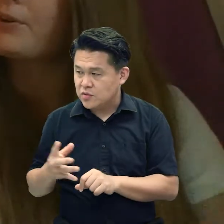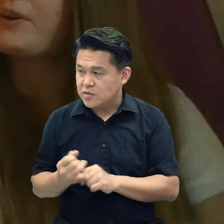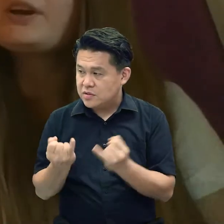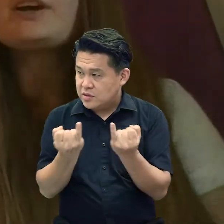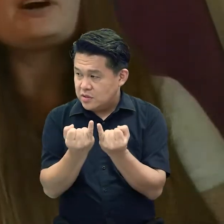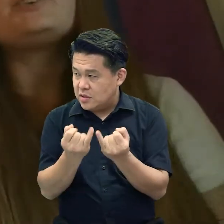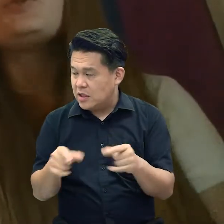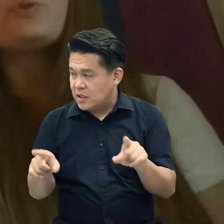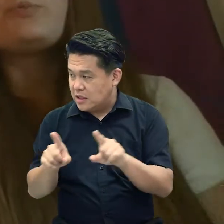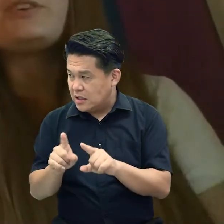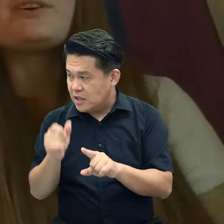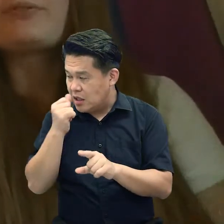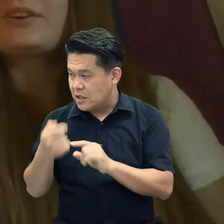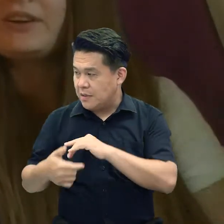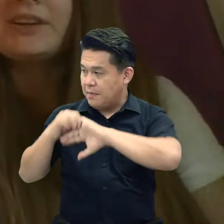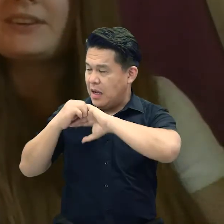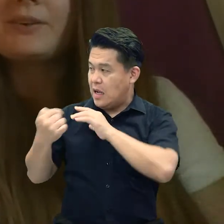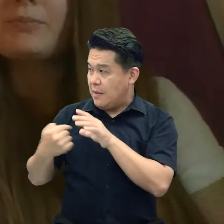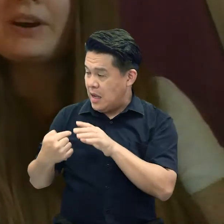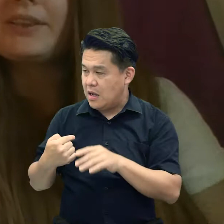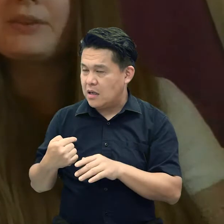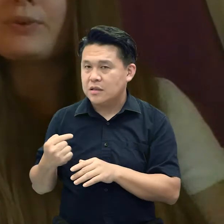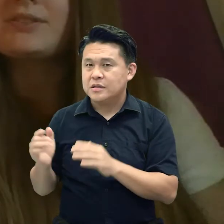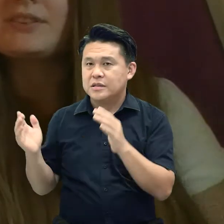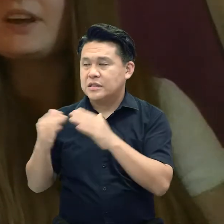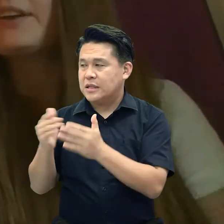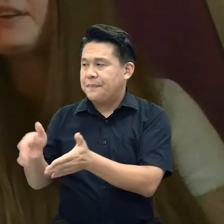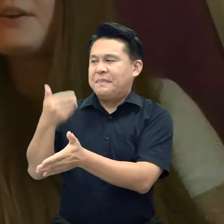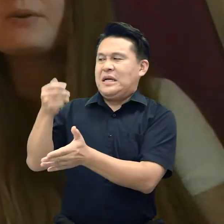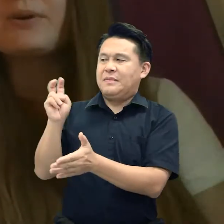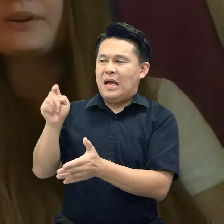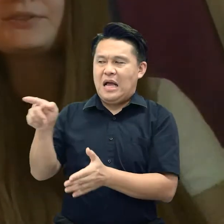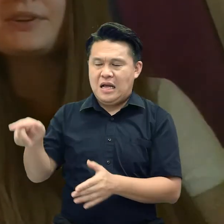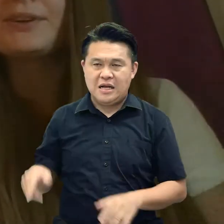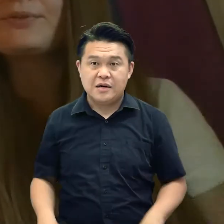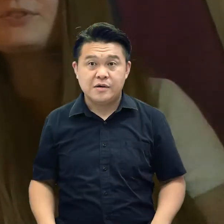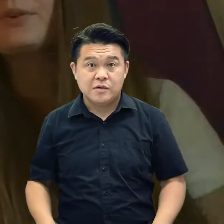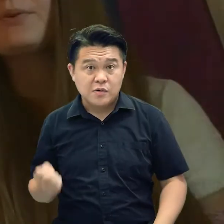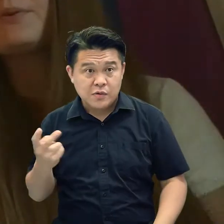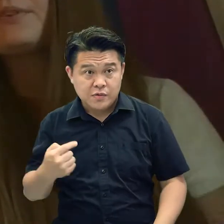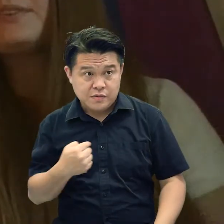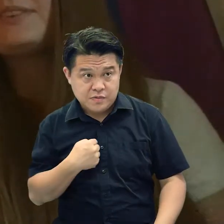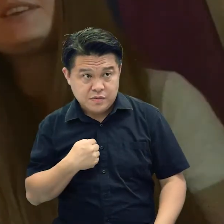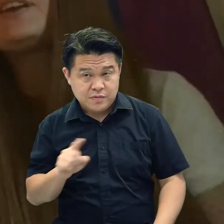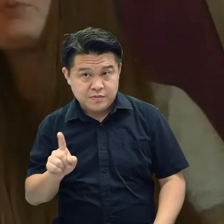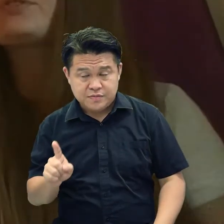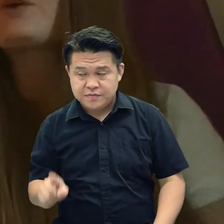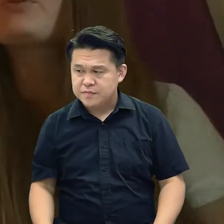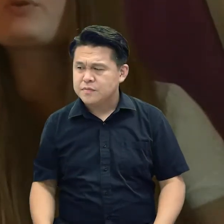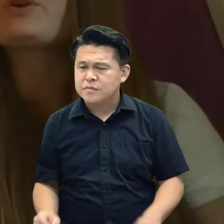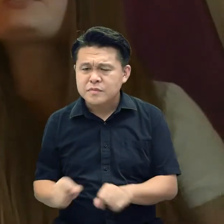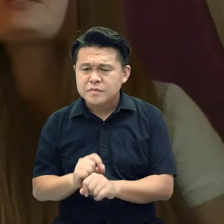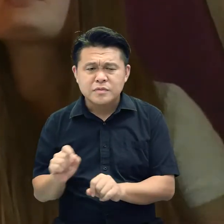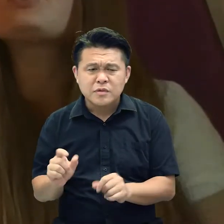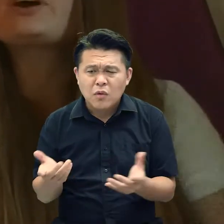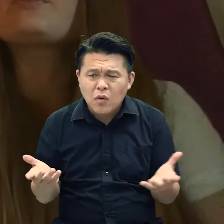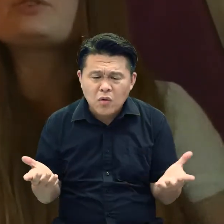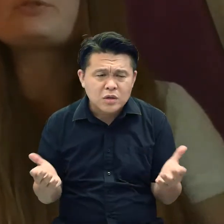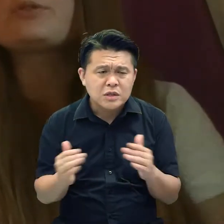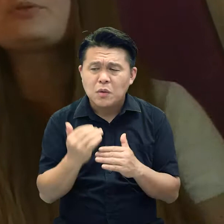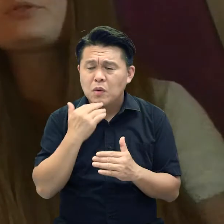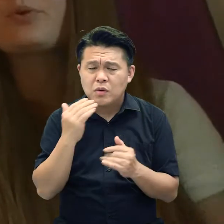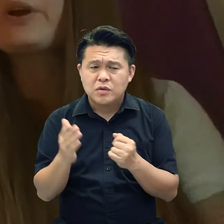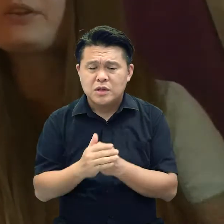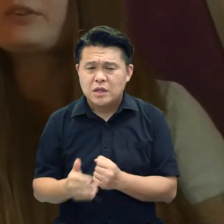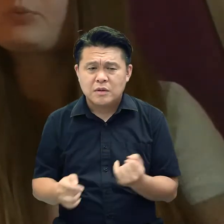same-sex partner, you will be definitely kicked out by that residence, and I had nowhere else to live. So it was out of the question to kind